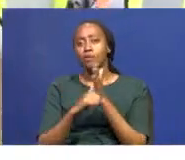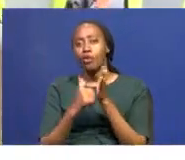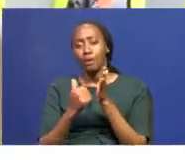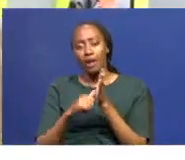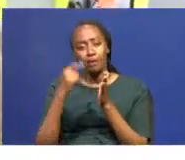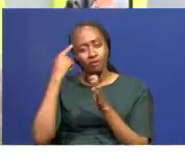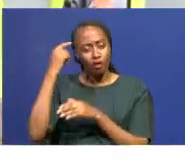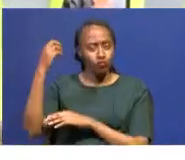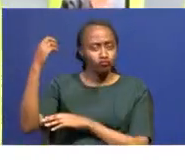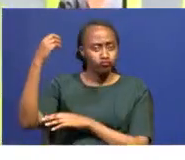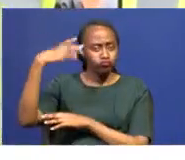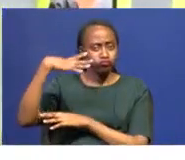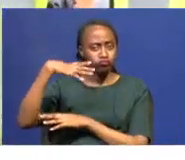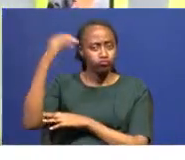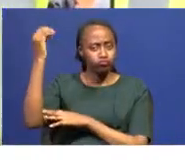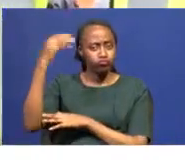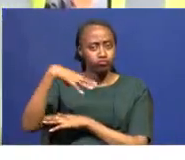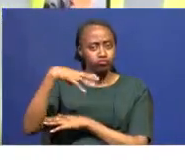outages.